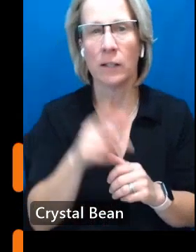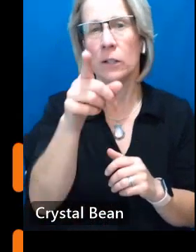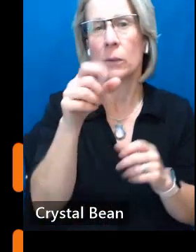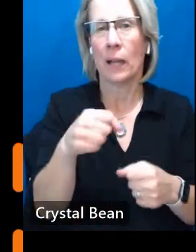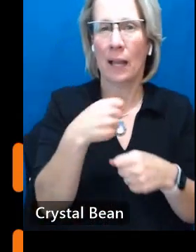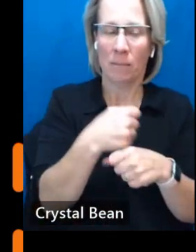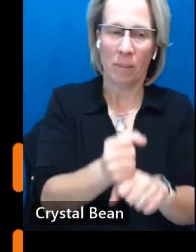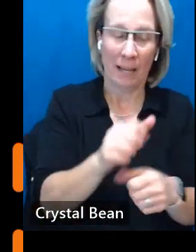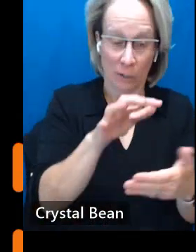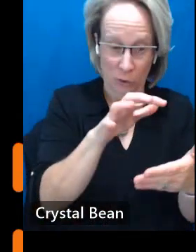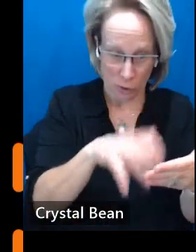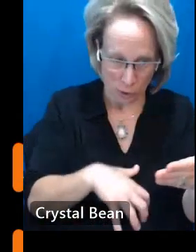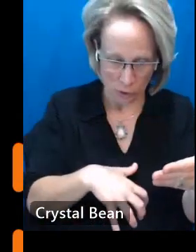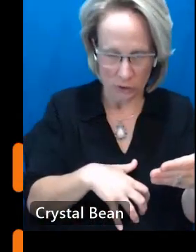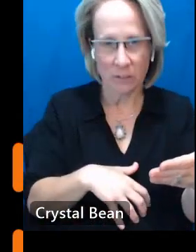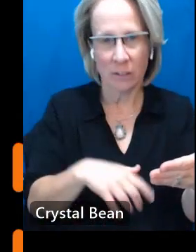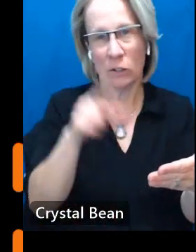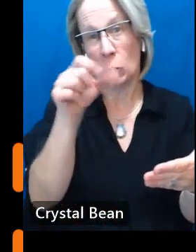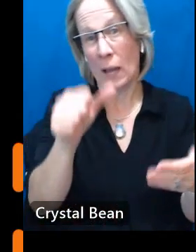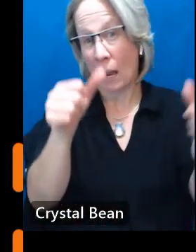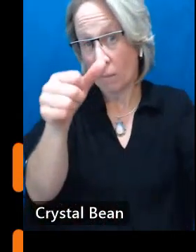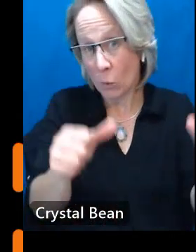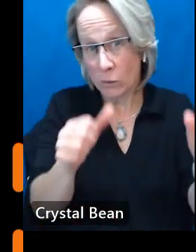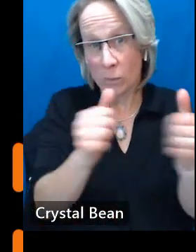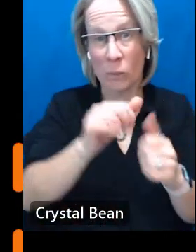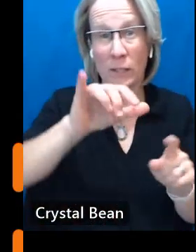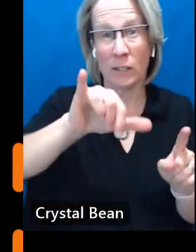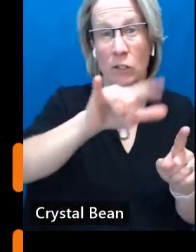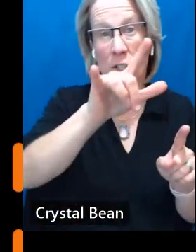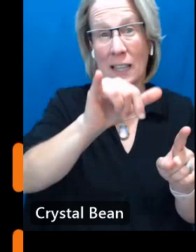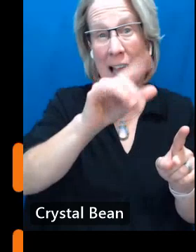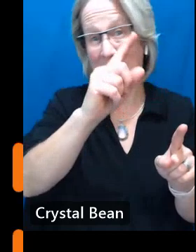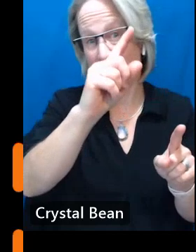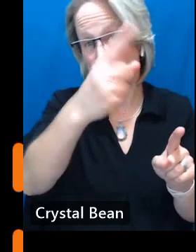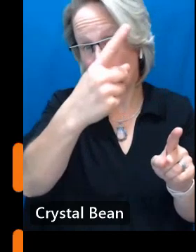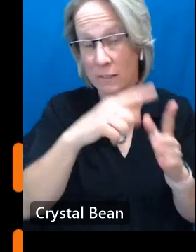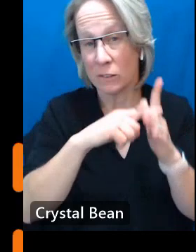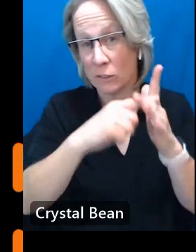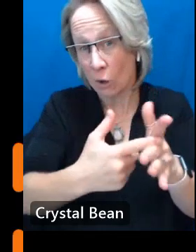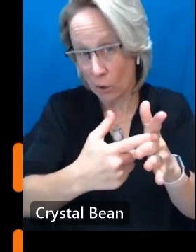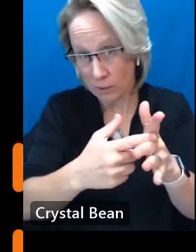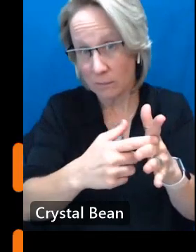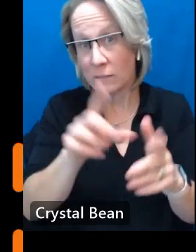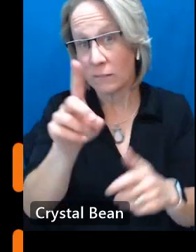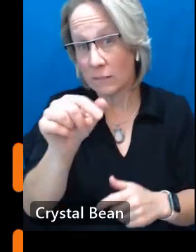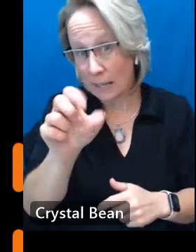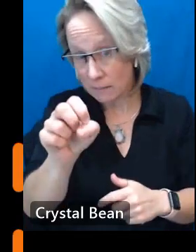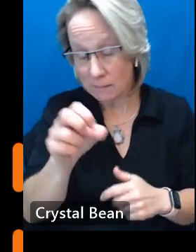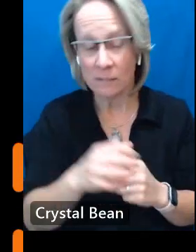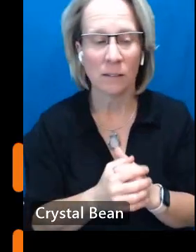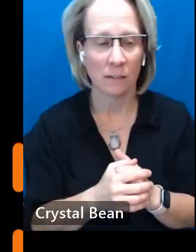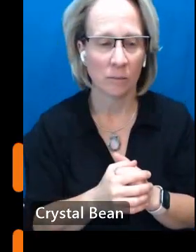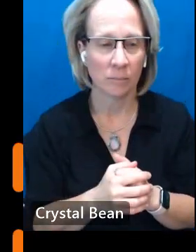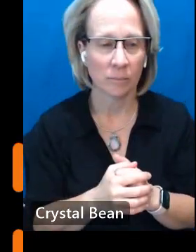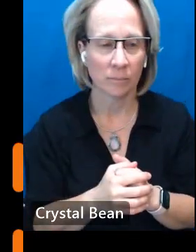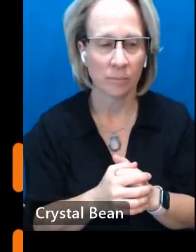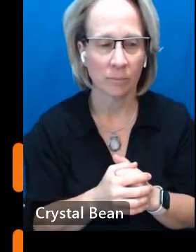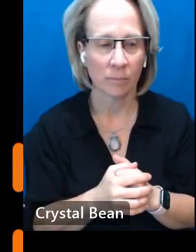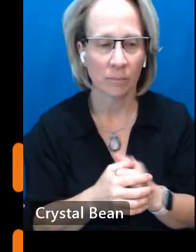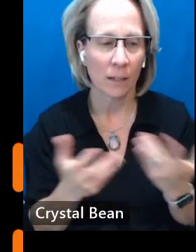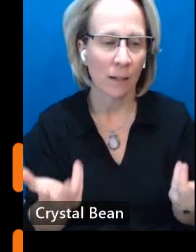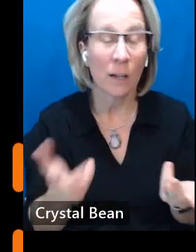You can post them with this July 1st effective date. But so you can create them like in